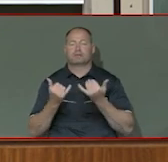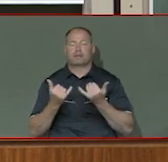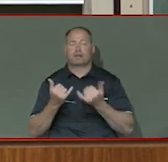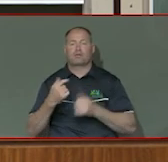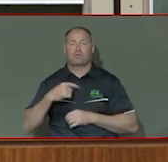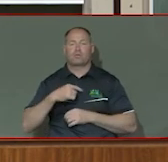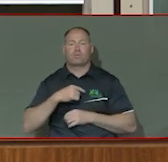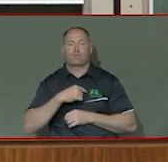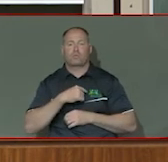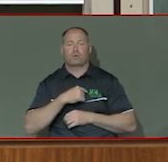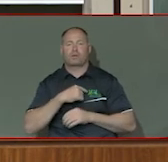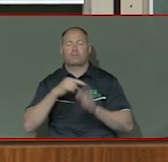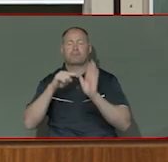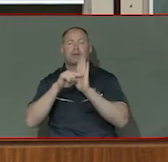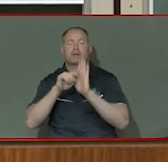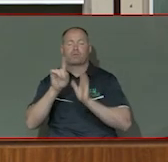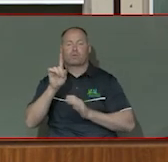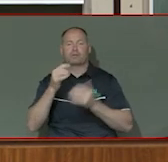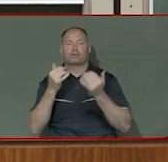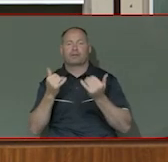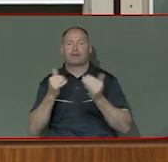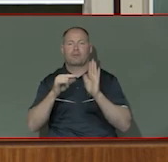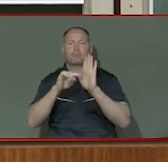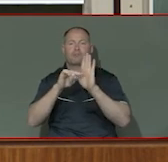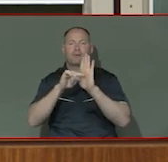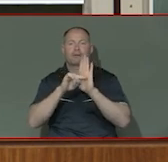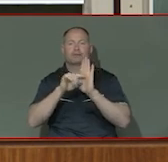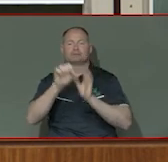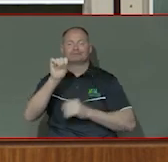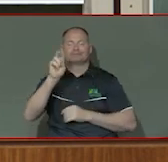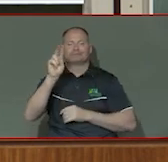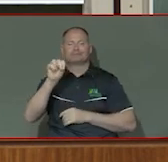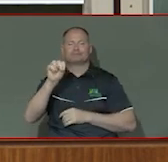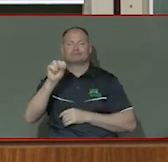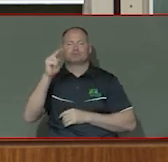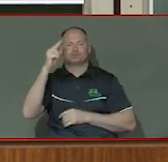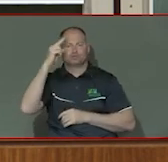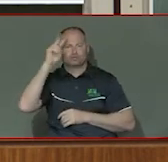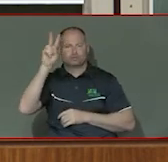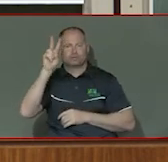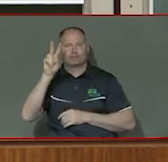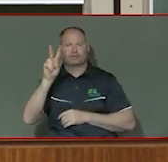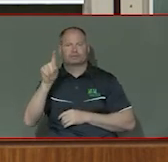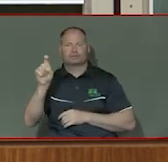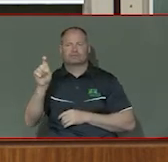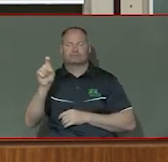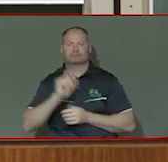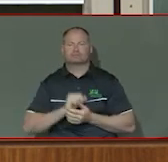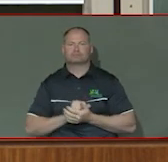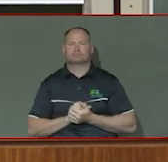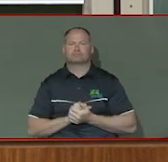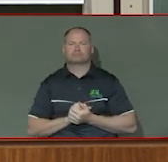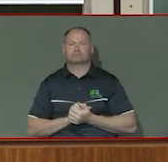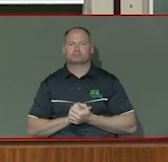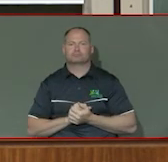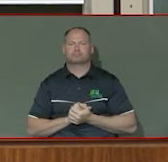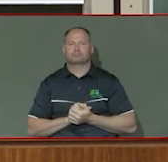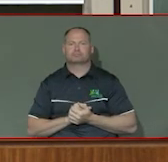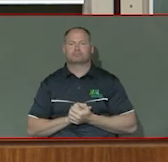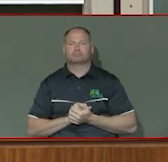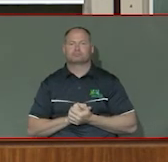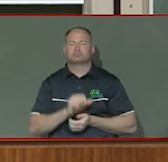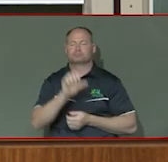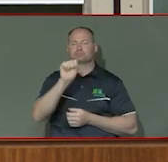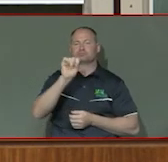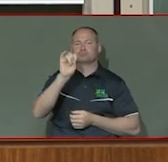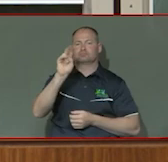equal to negative sine squared x. So it becomes sine